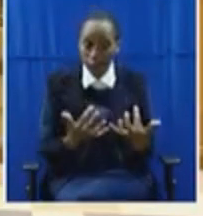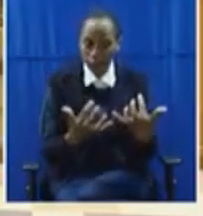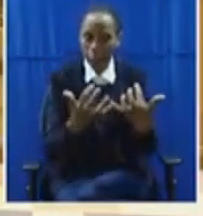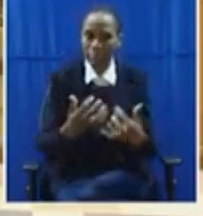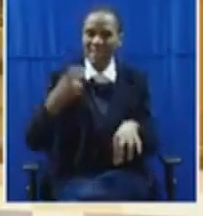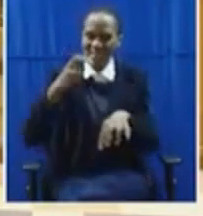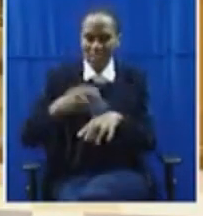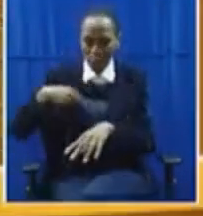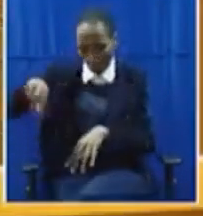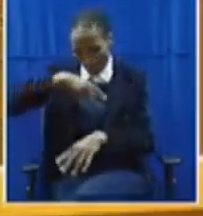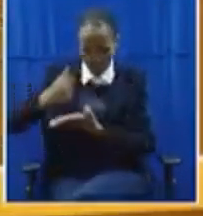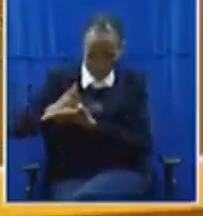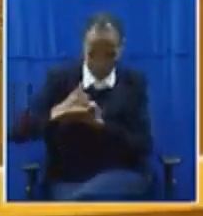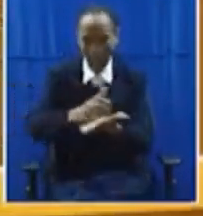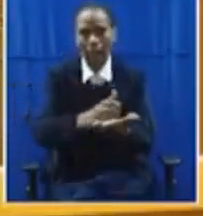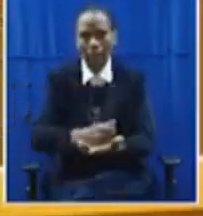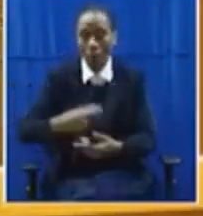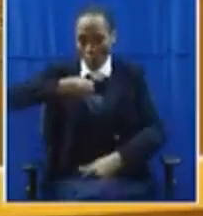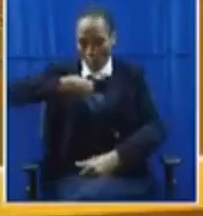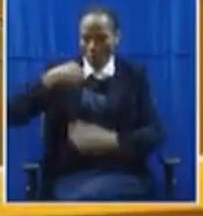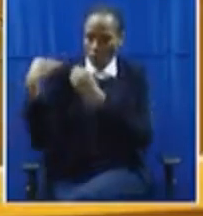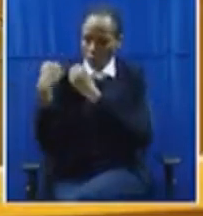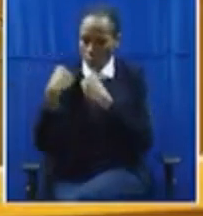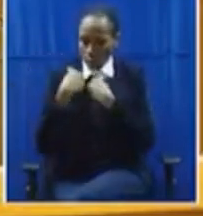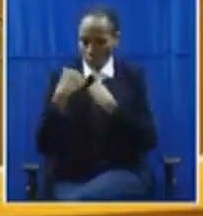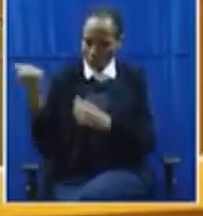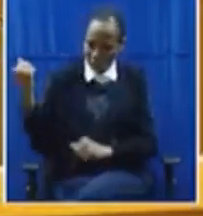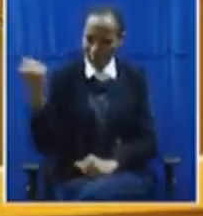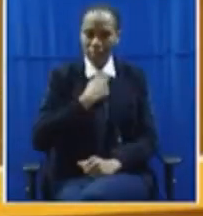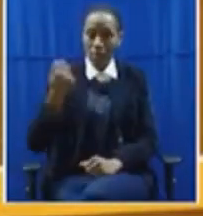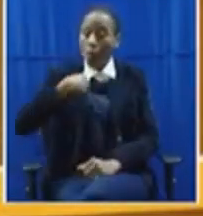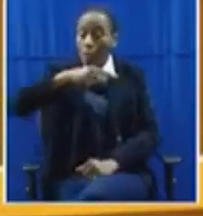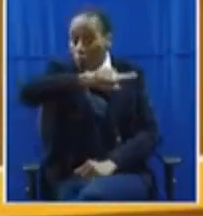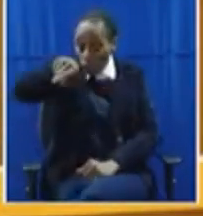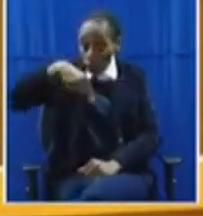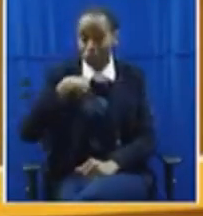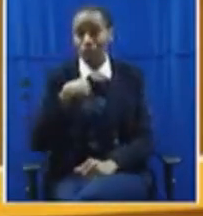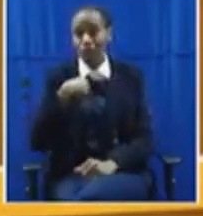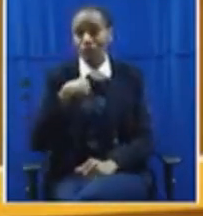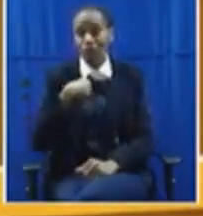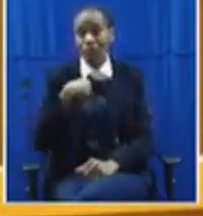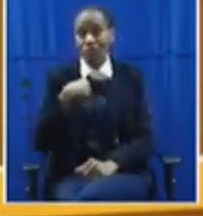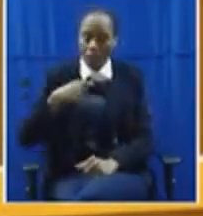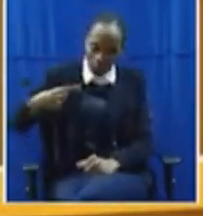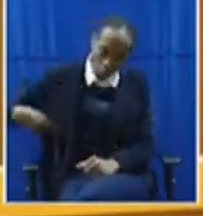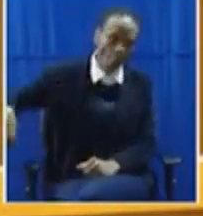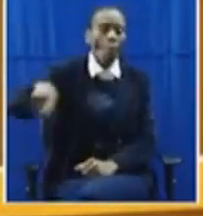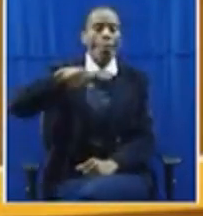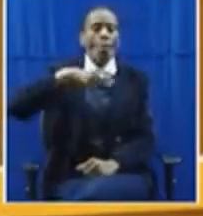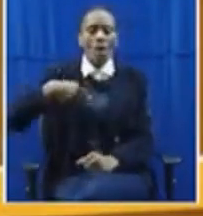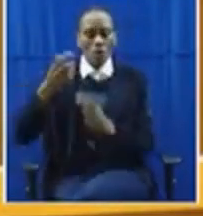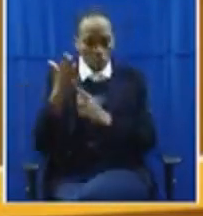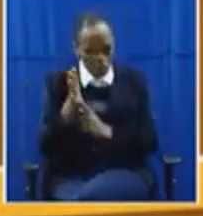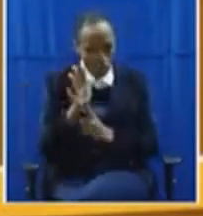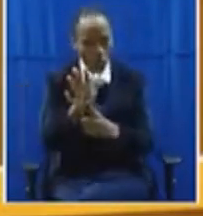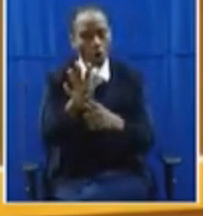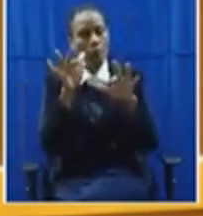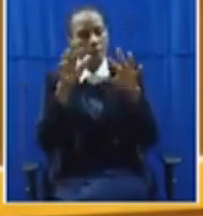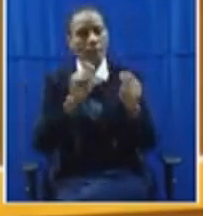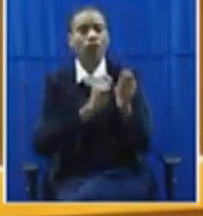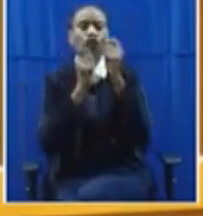us. From us. From us. We need to make a difference